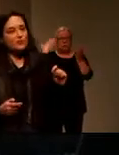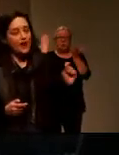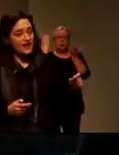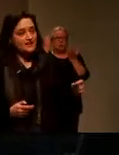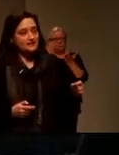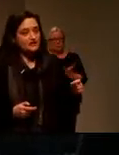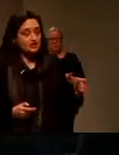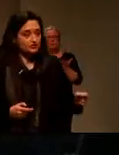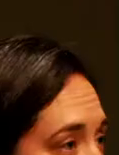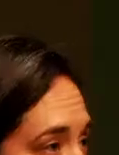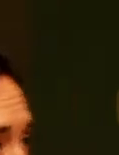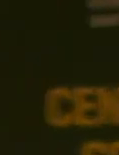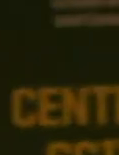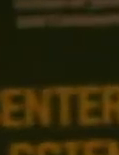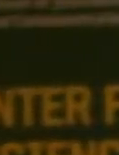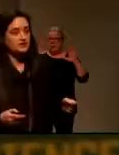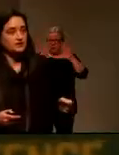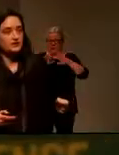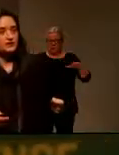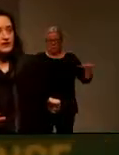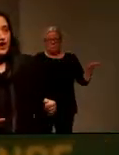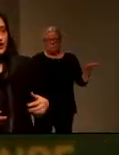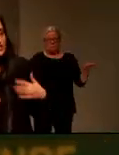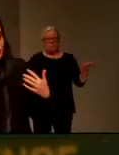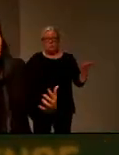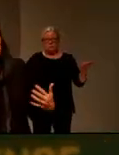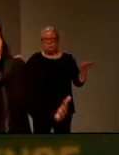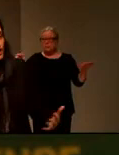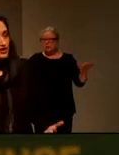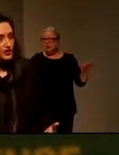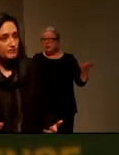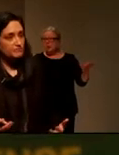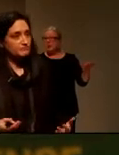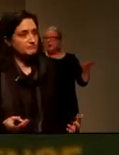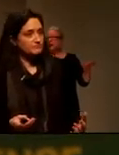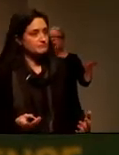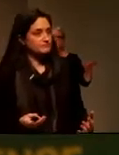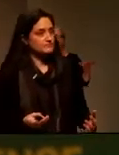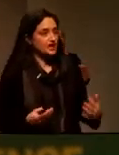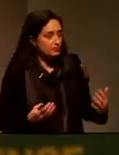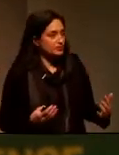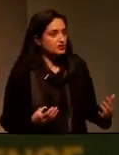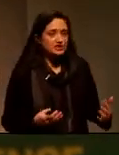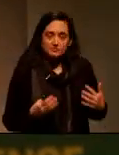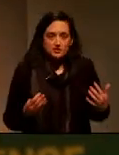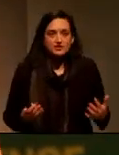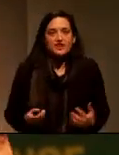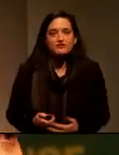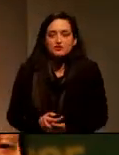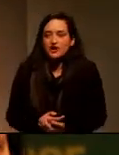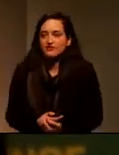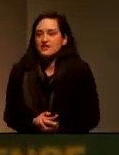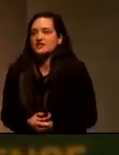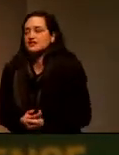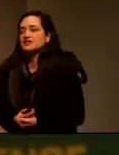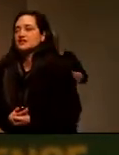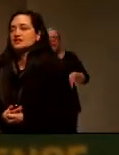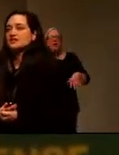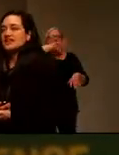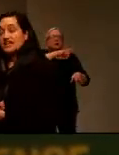that when children are exposed long-term to air pollution, especially that from